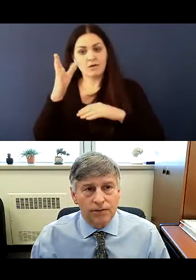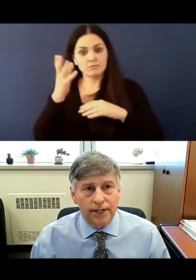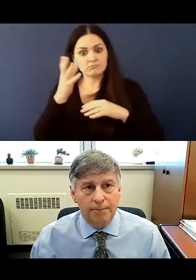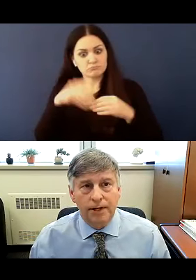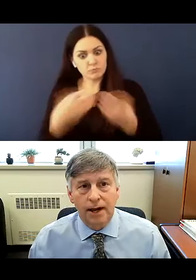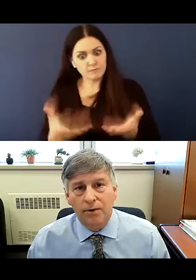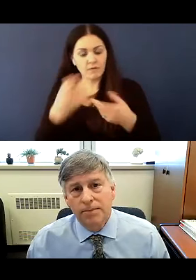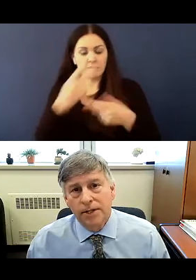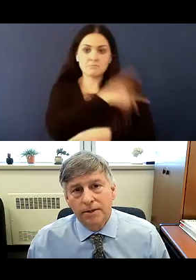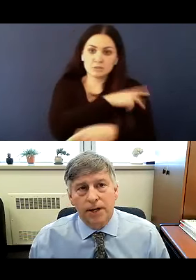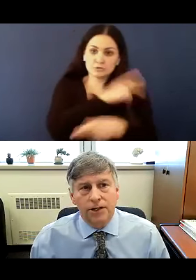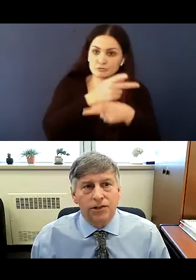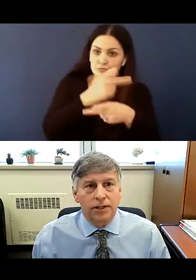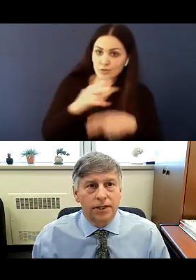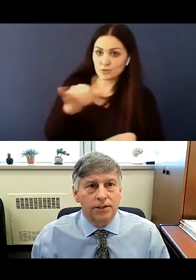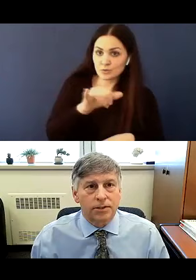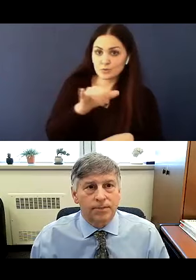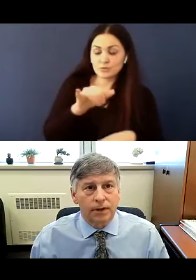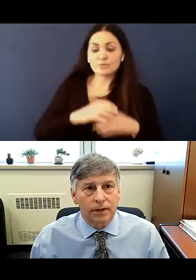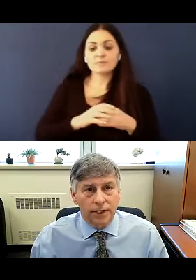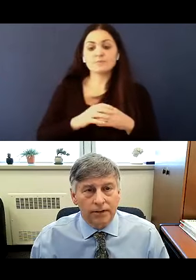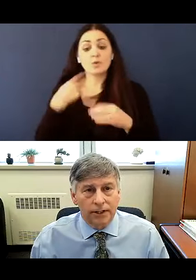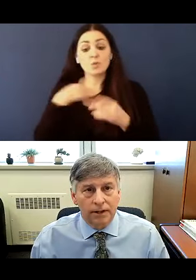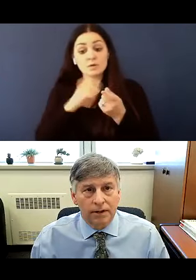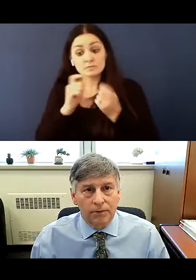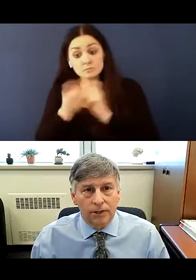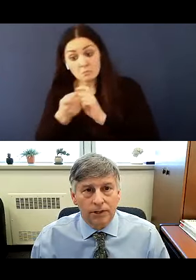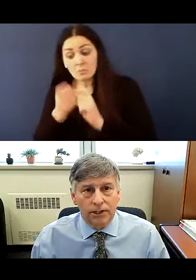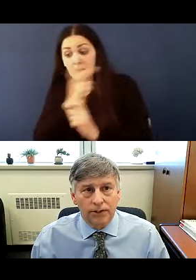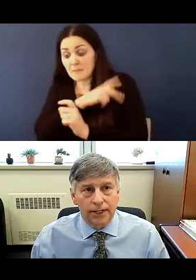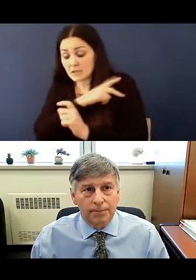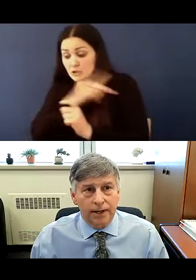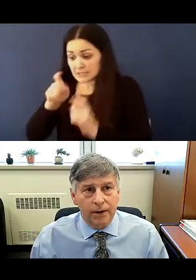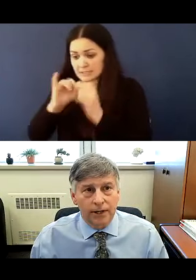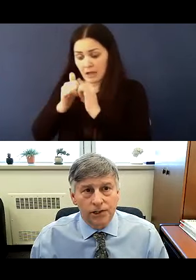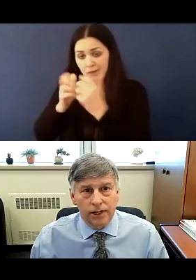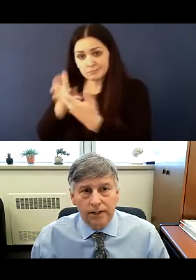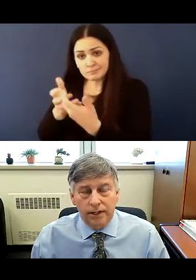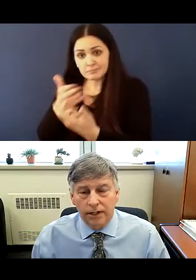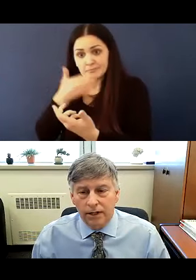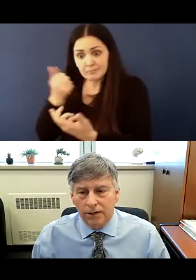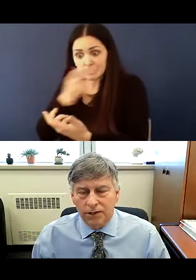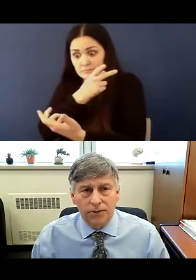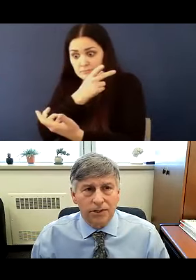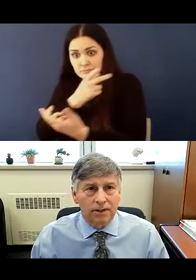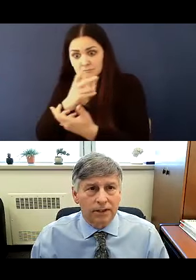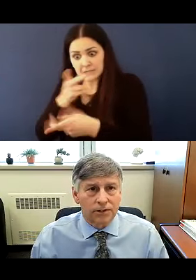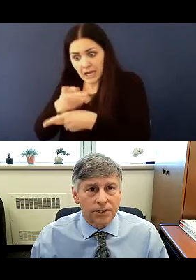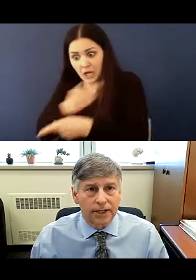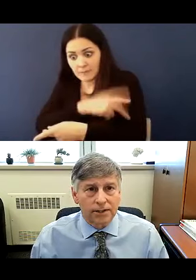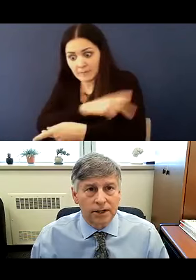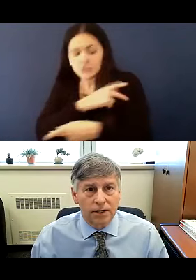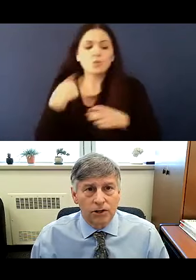as we've adapted how we meet patient needs clinically, we're continually adapting how we educate our students in the